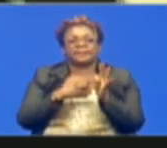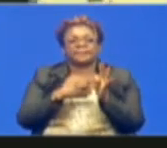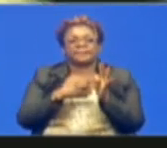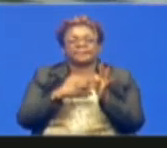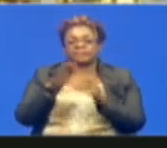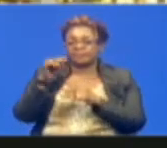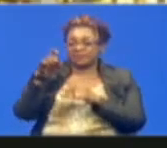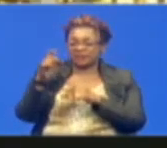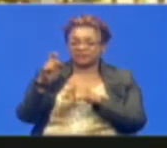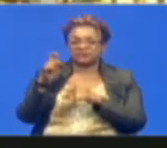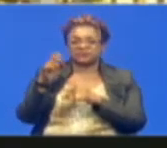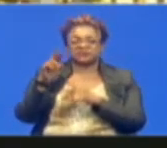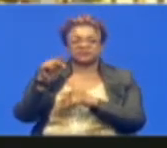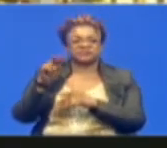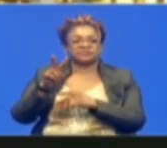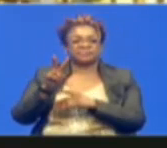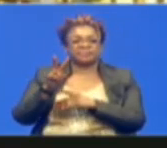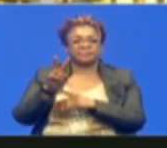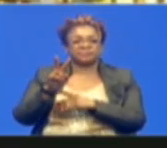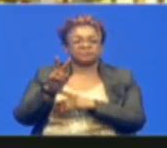Alex Mwangi, NTV.